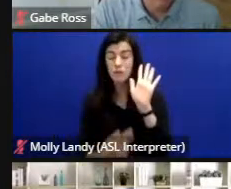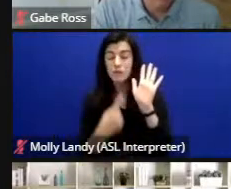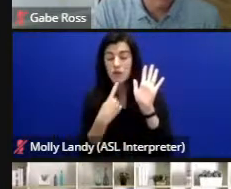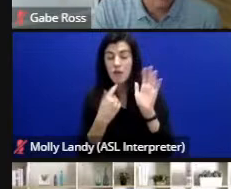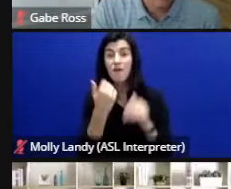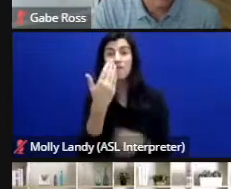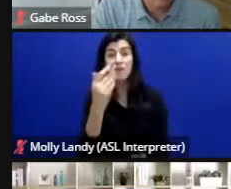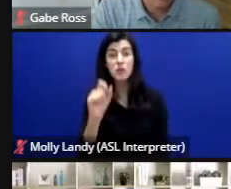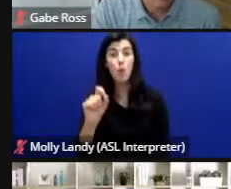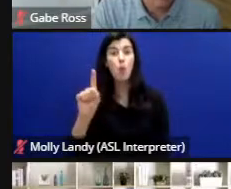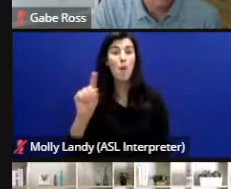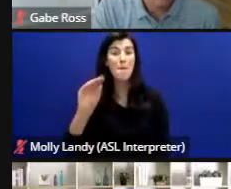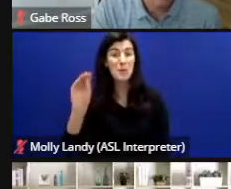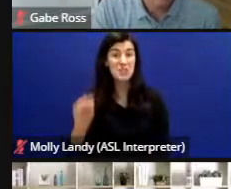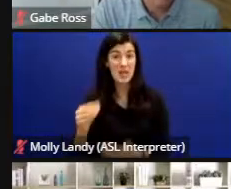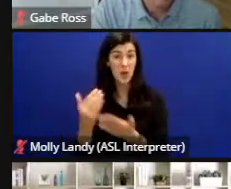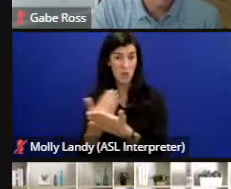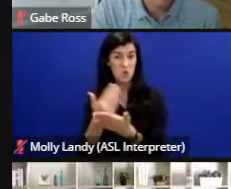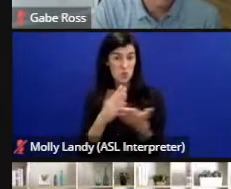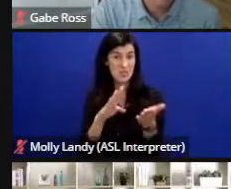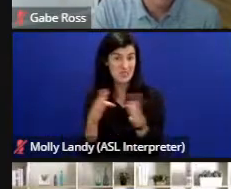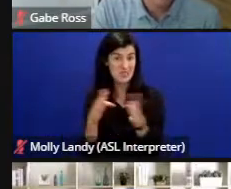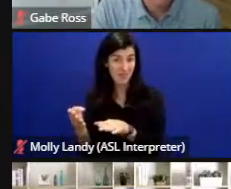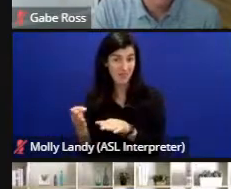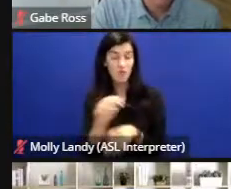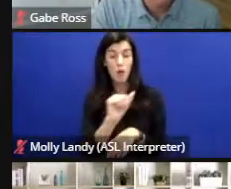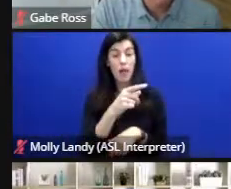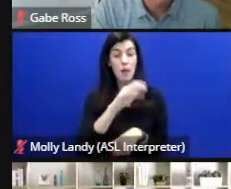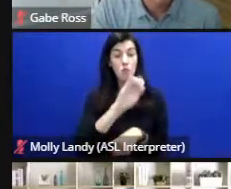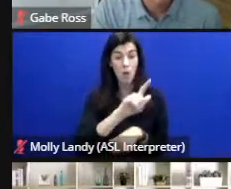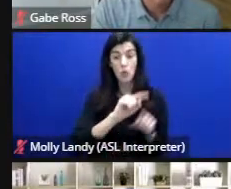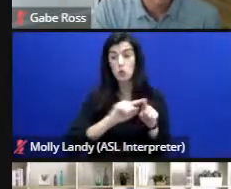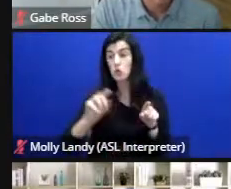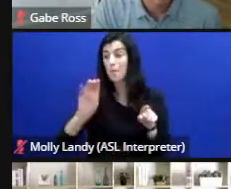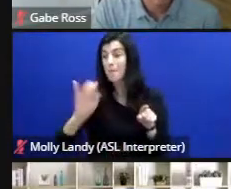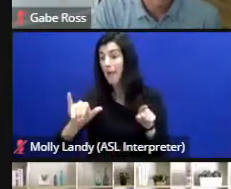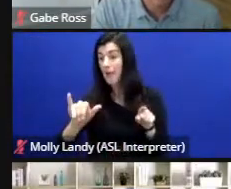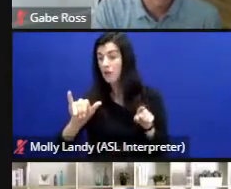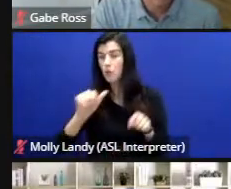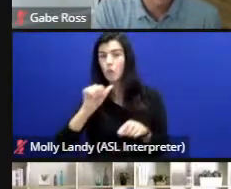of new deaths between April and May were in vaccinated people.